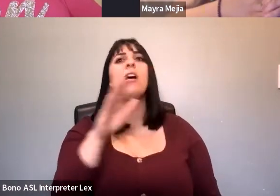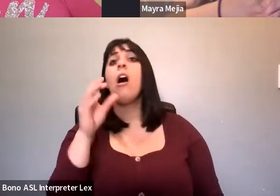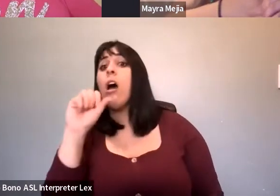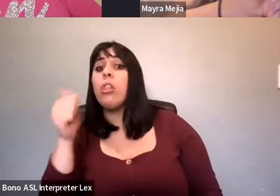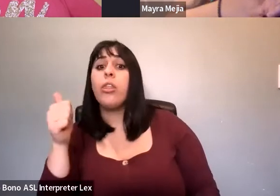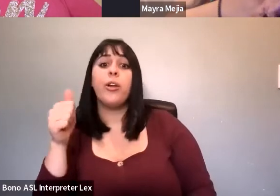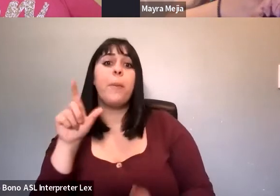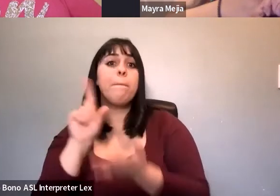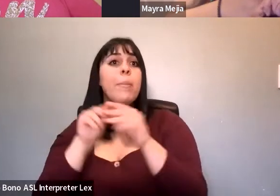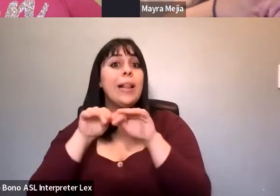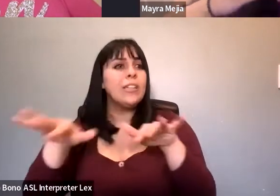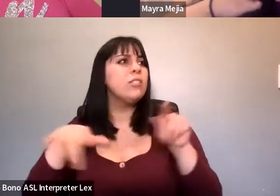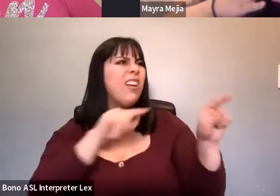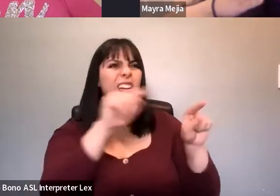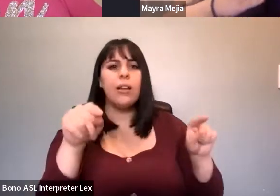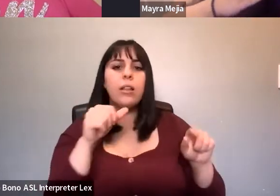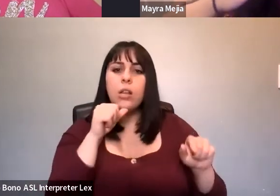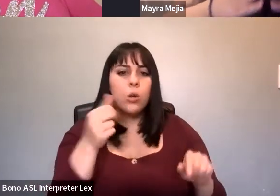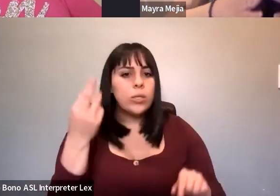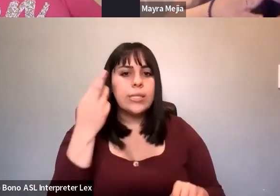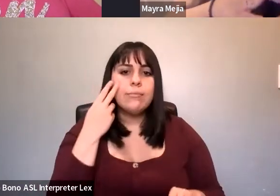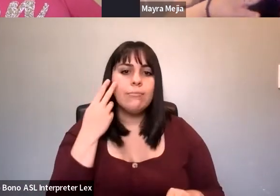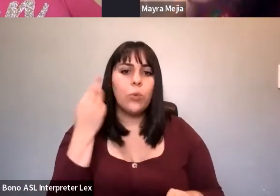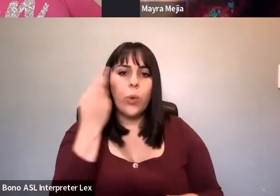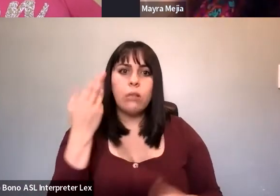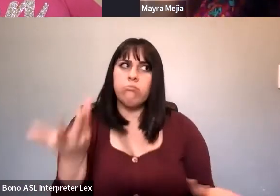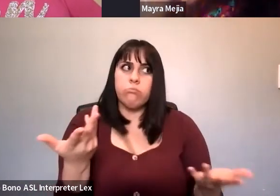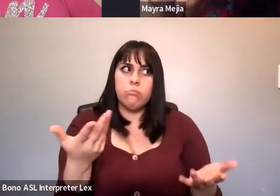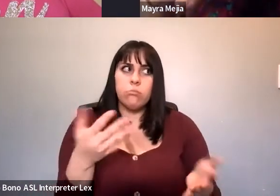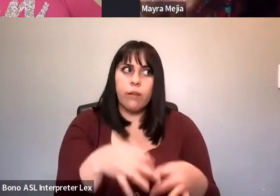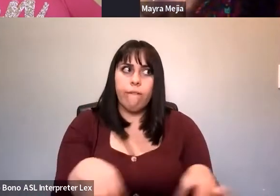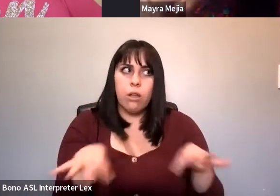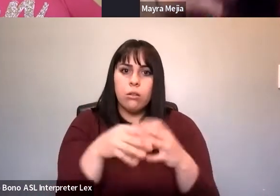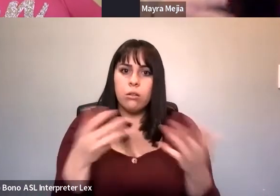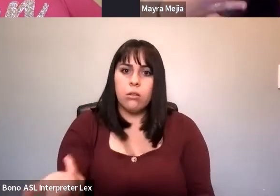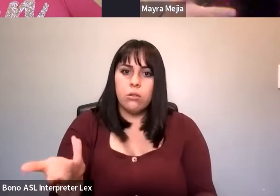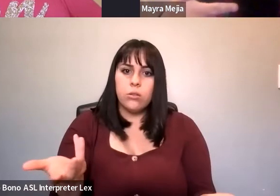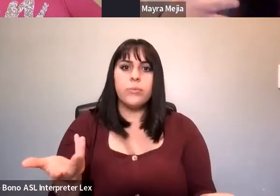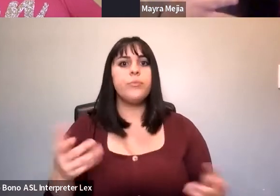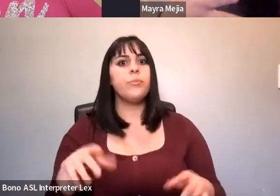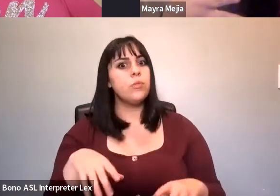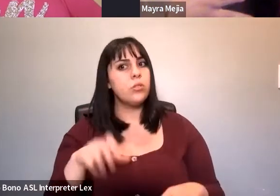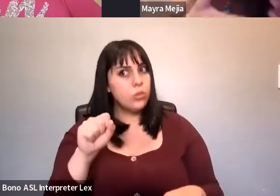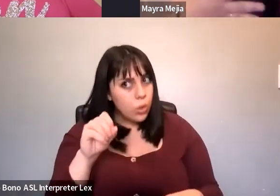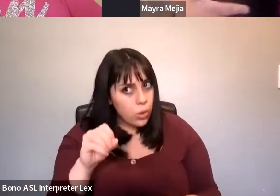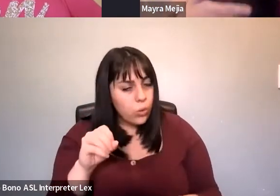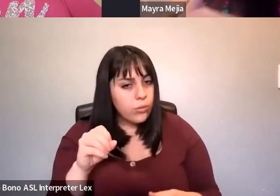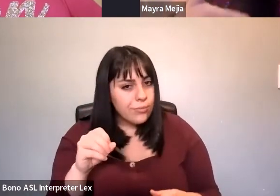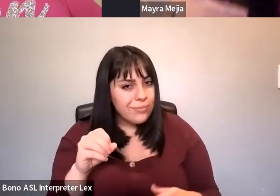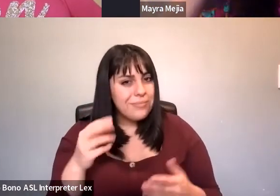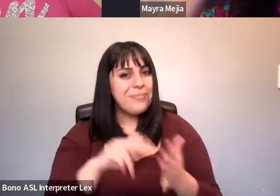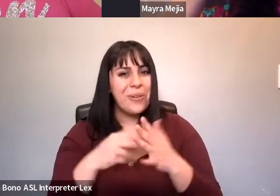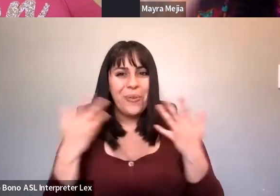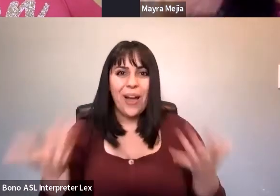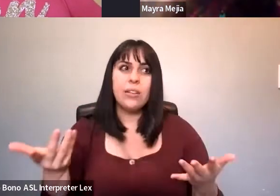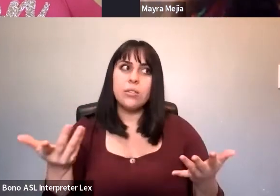the benefit to it. So that is why it's so important to have actual plus size fat people working in the